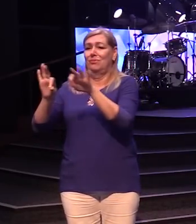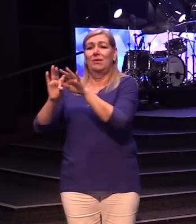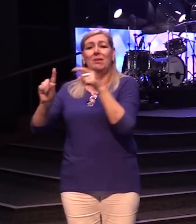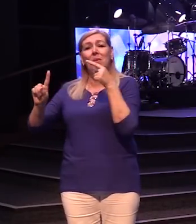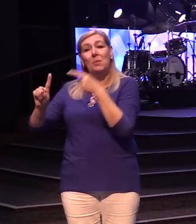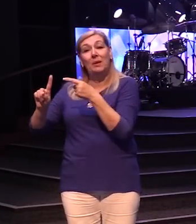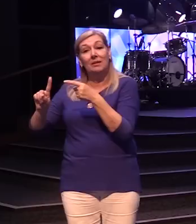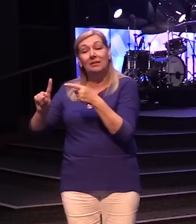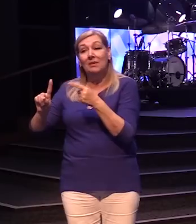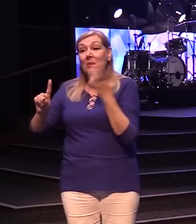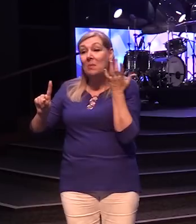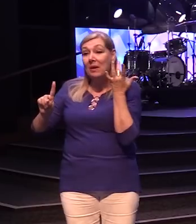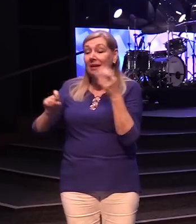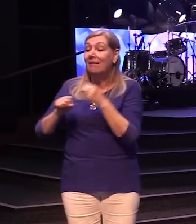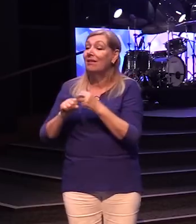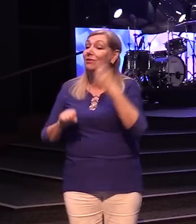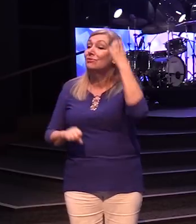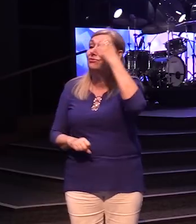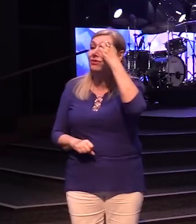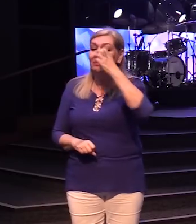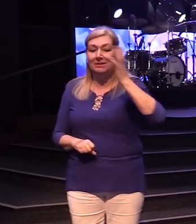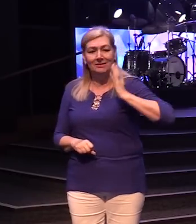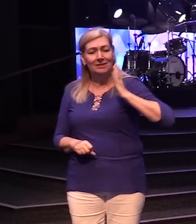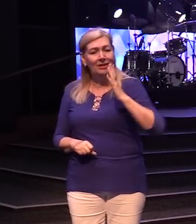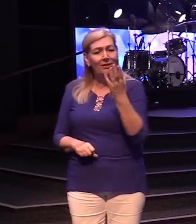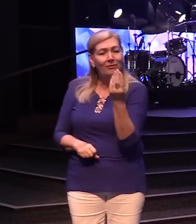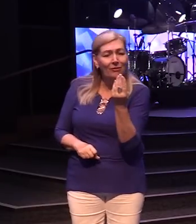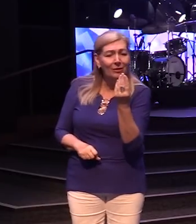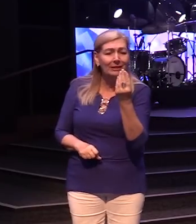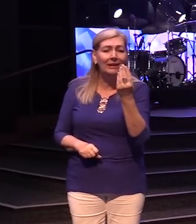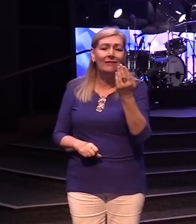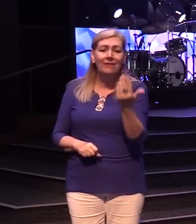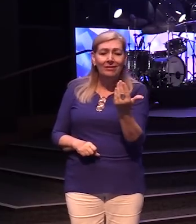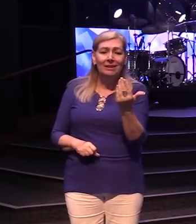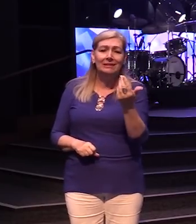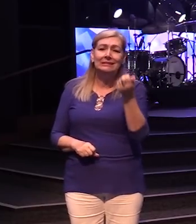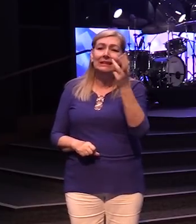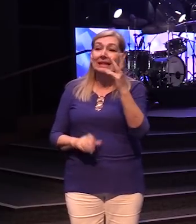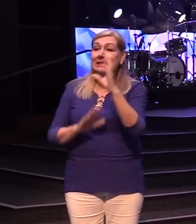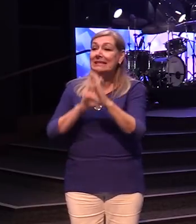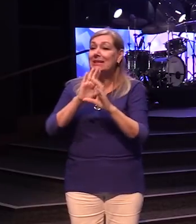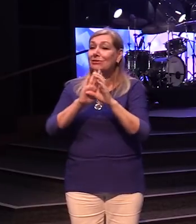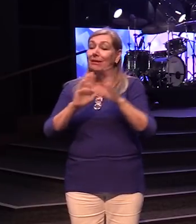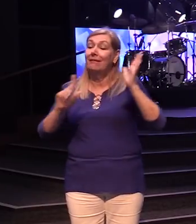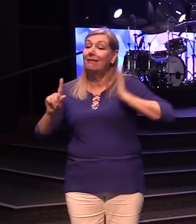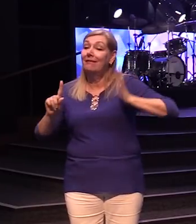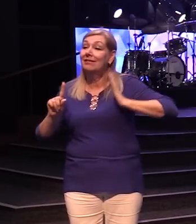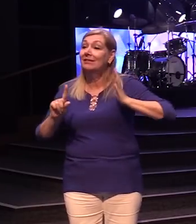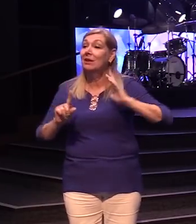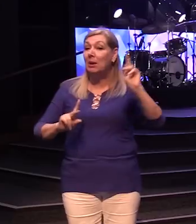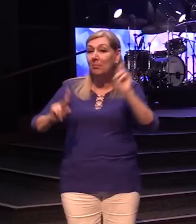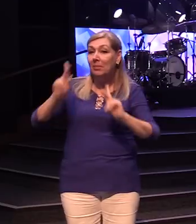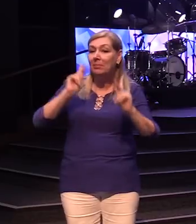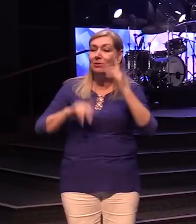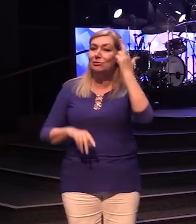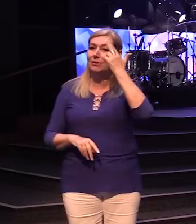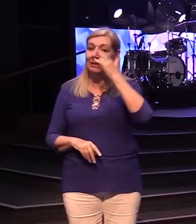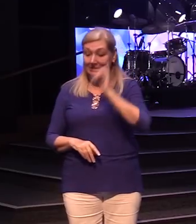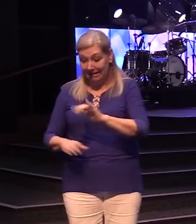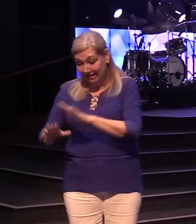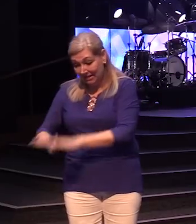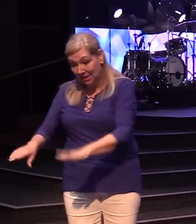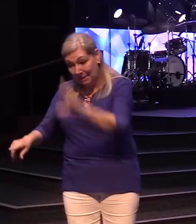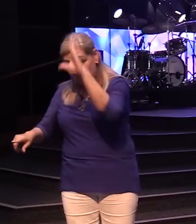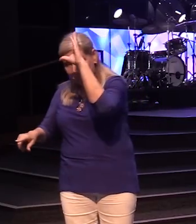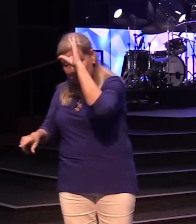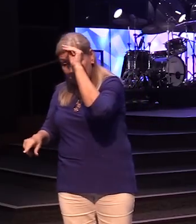In Europe, in the 14th, 15th, 16th century, people discovered scientifically that little boys